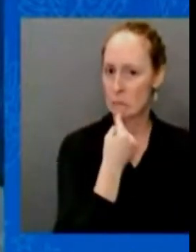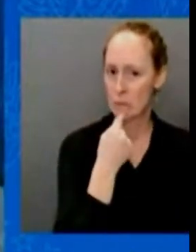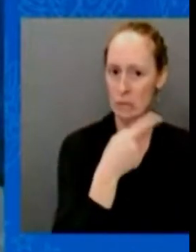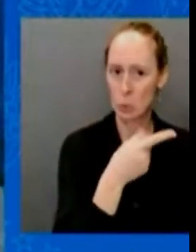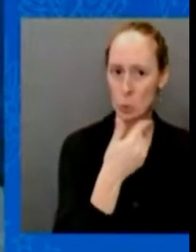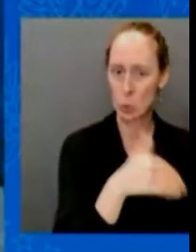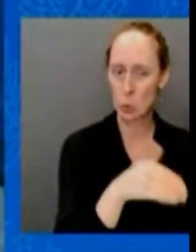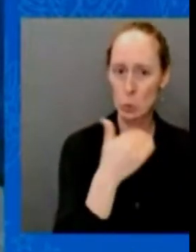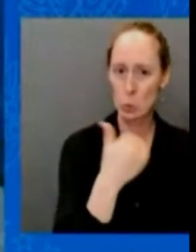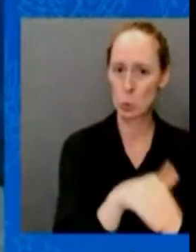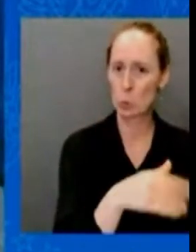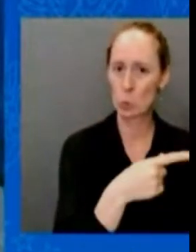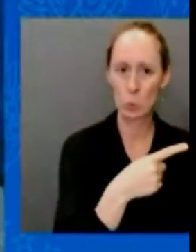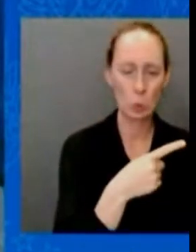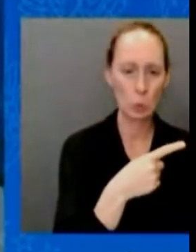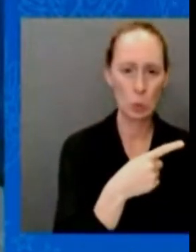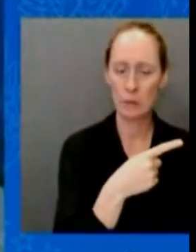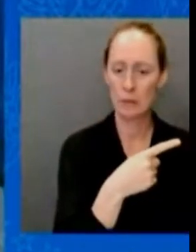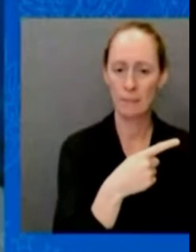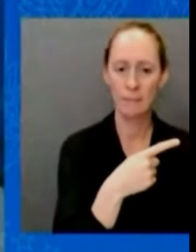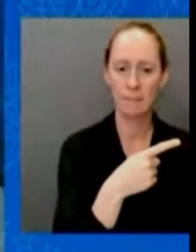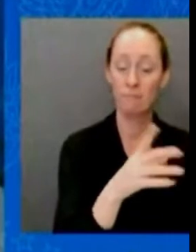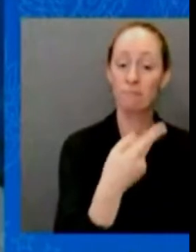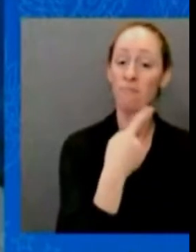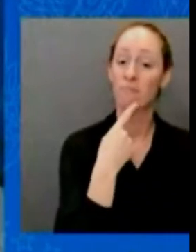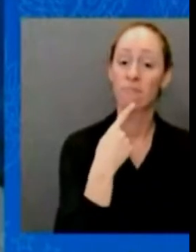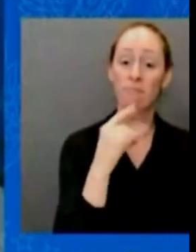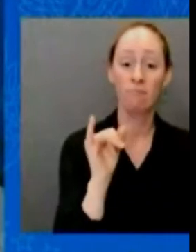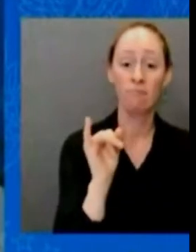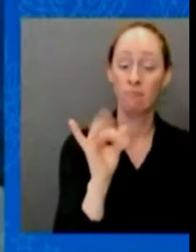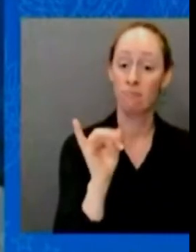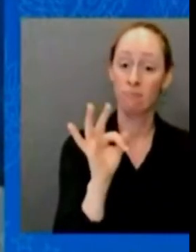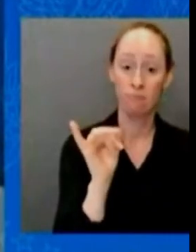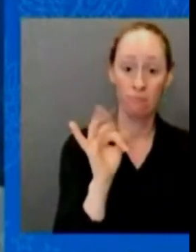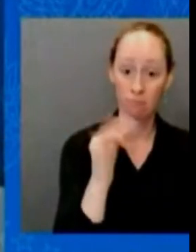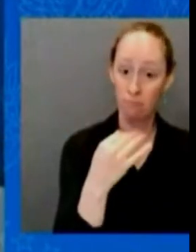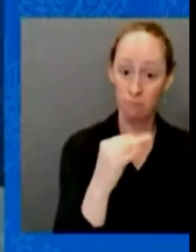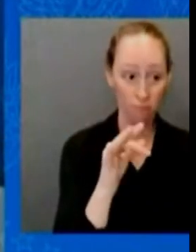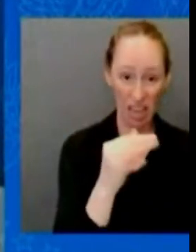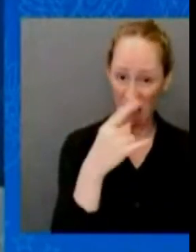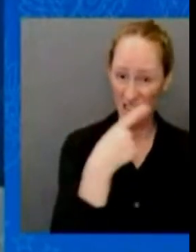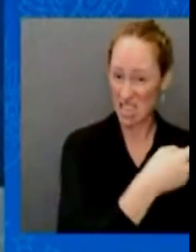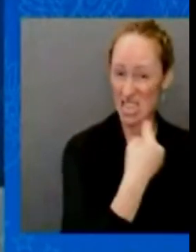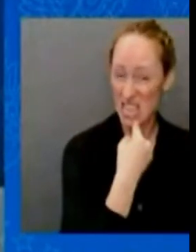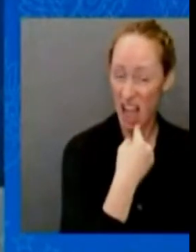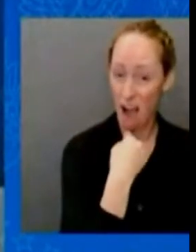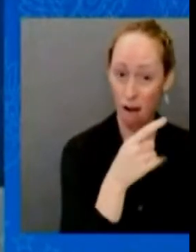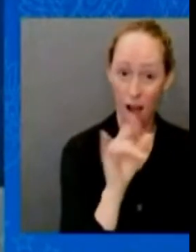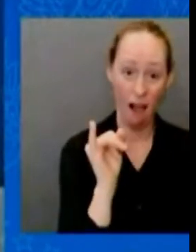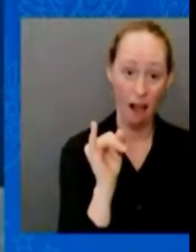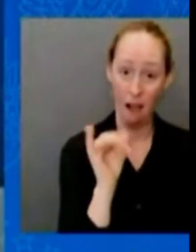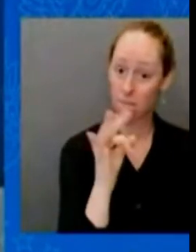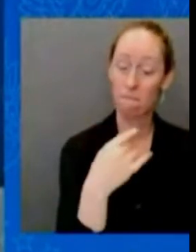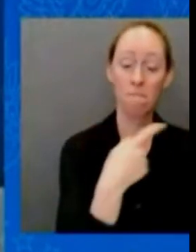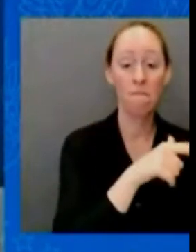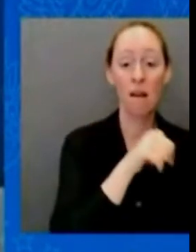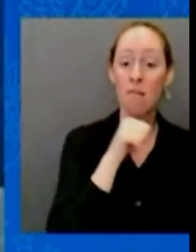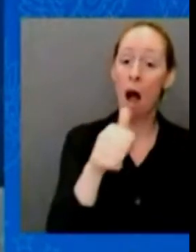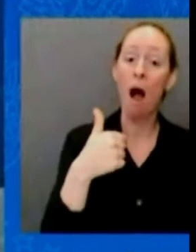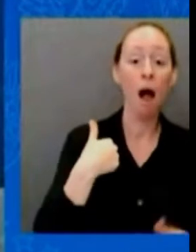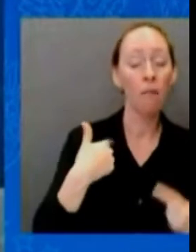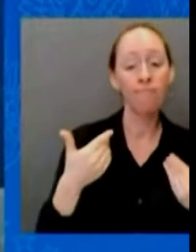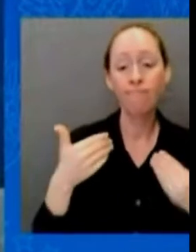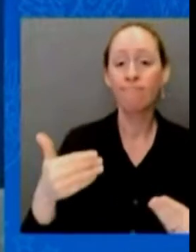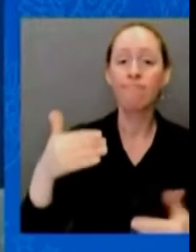their way, if I don't vote to shut down, if I don't vote to reduce Social Security and Medicare, if I don't support